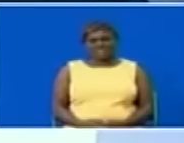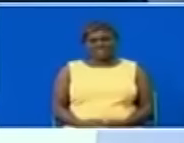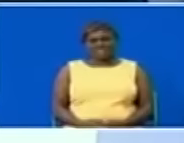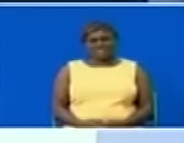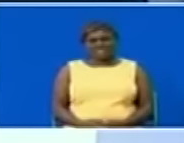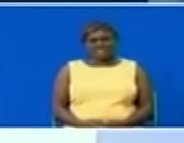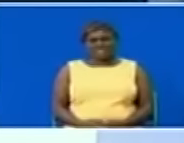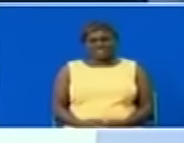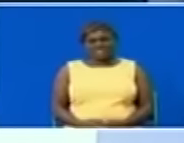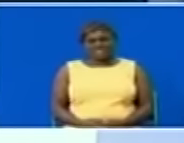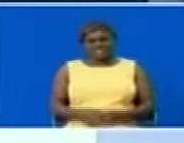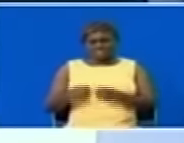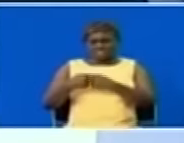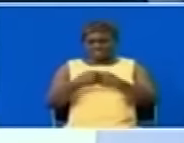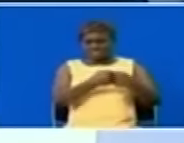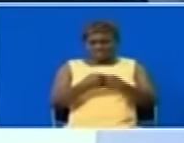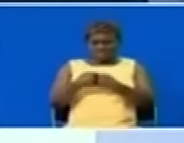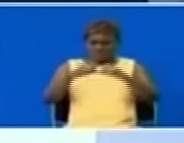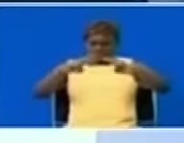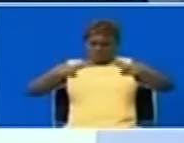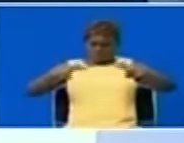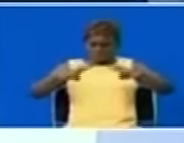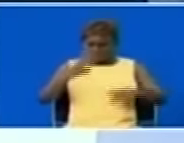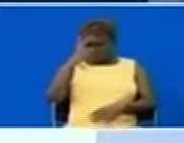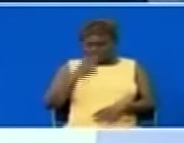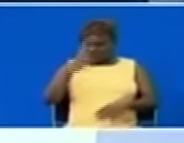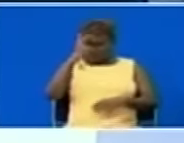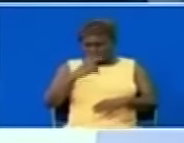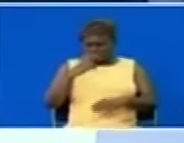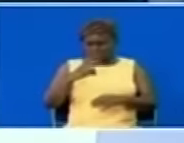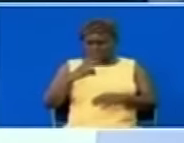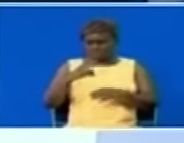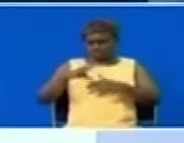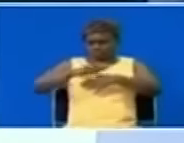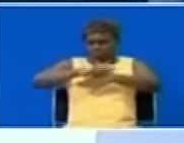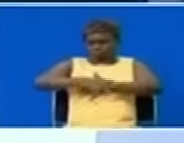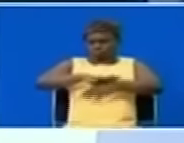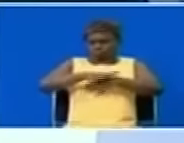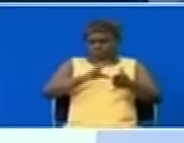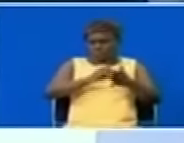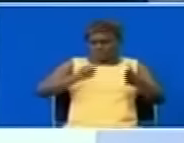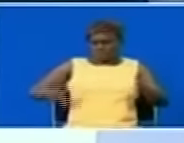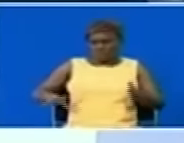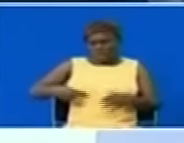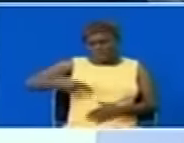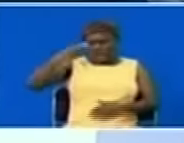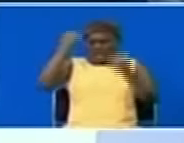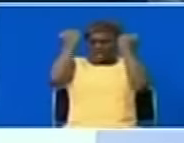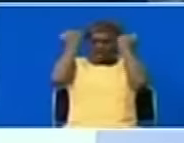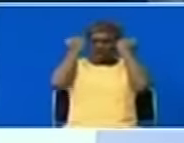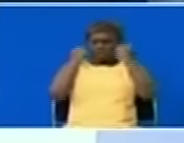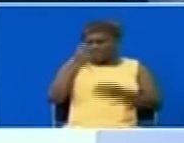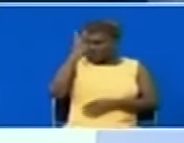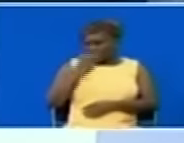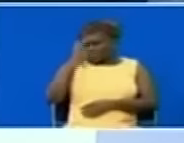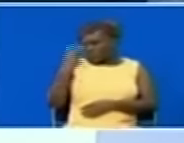Right, so a petition challenging inspection of suspected homosexuals' private parts has been thrown out by a Kwale High Court. Two suspects